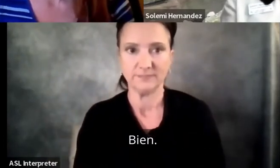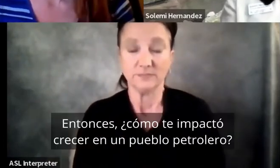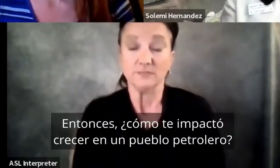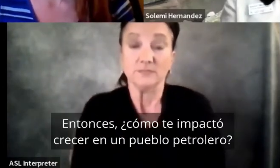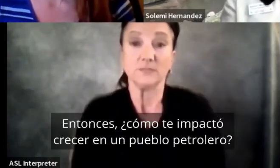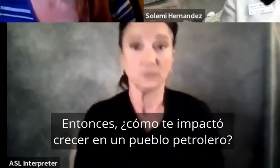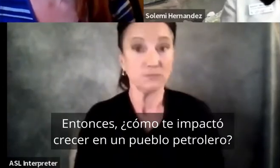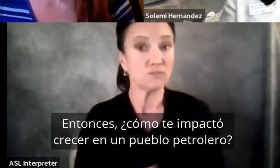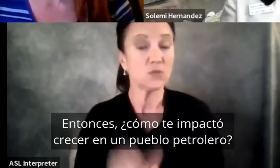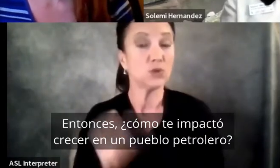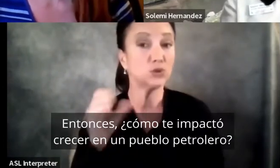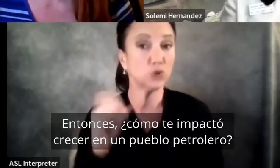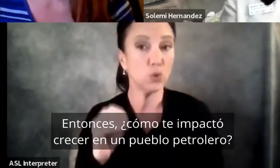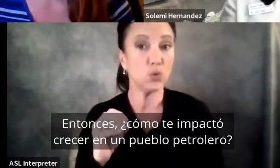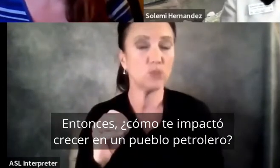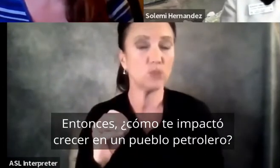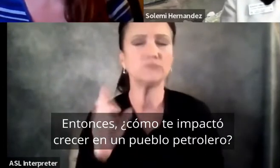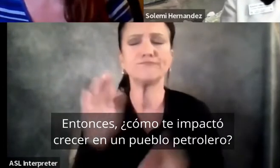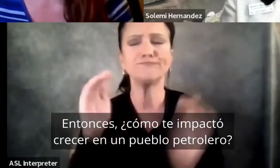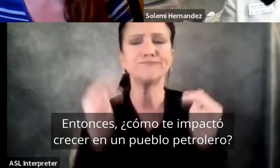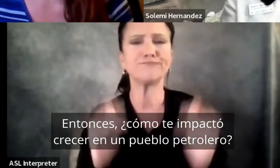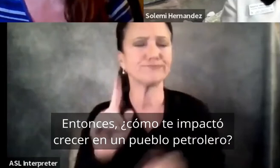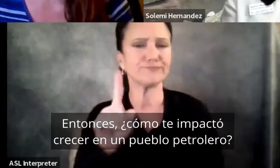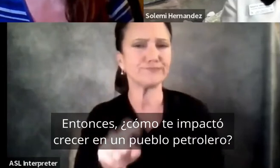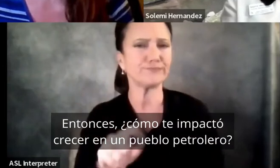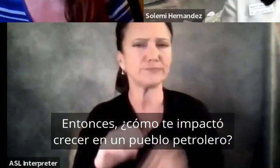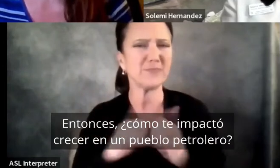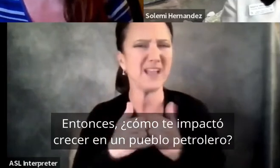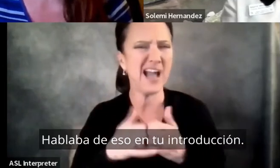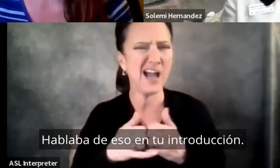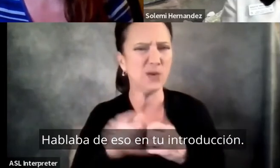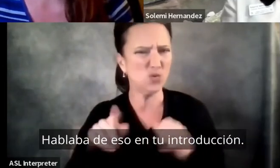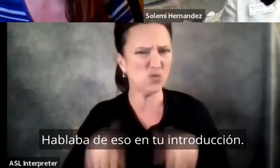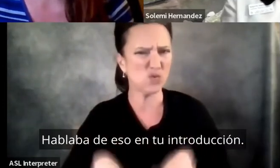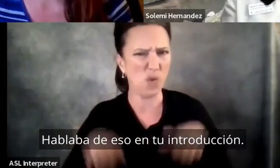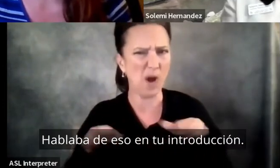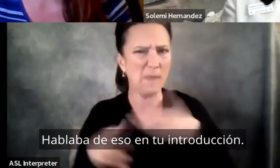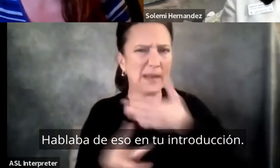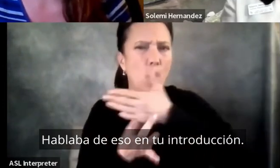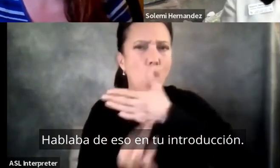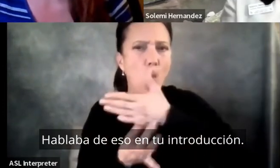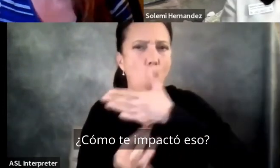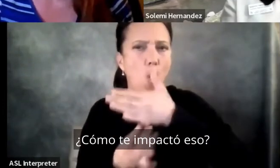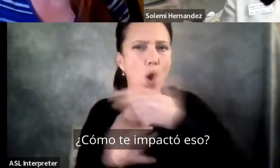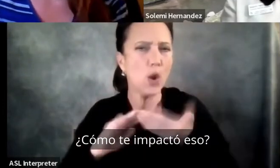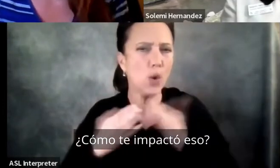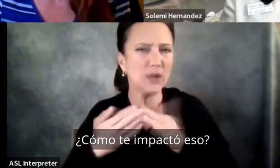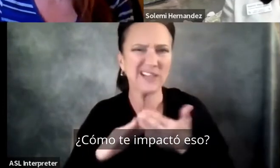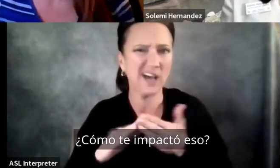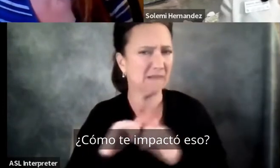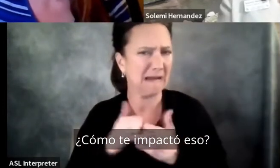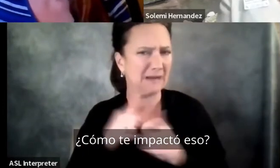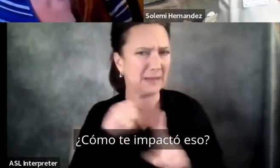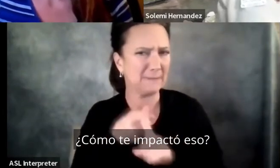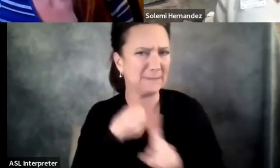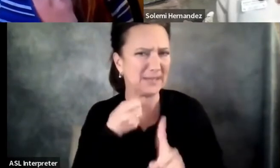So how did growing up in an oil town impact you? I was talking about that in your introduction. How did that impact